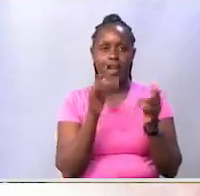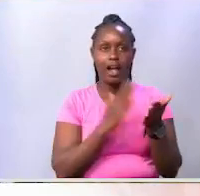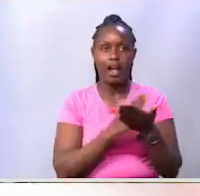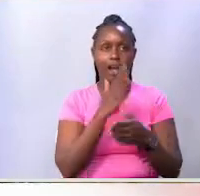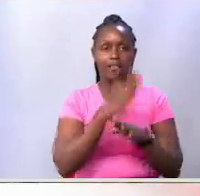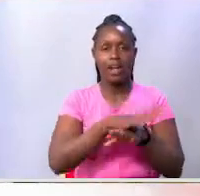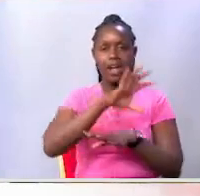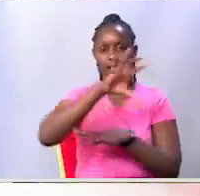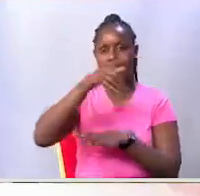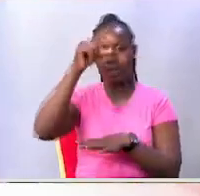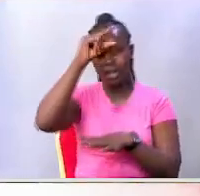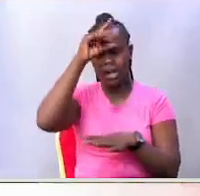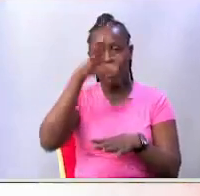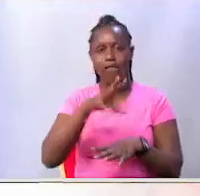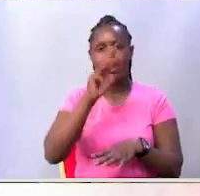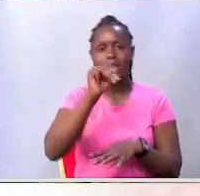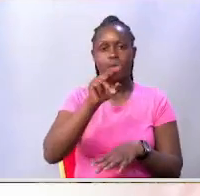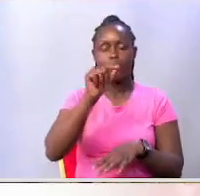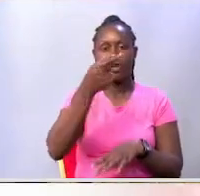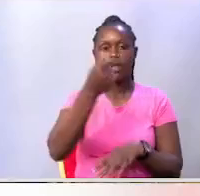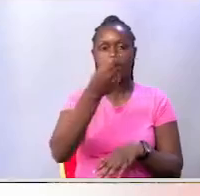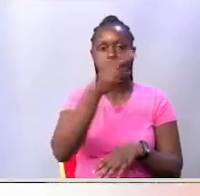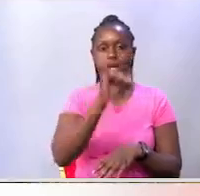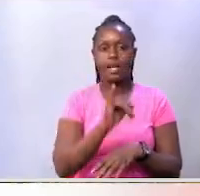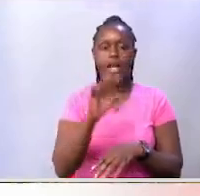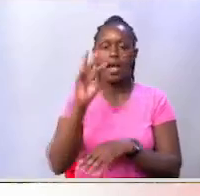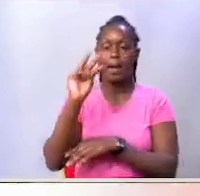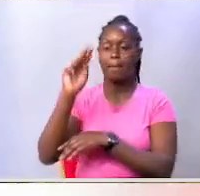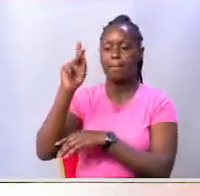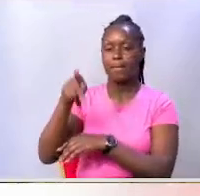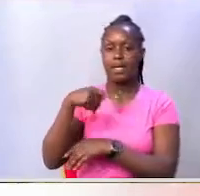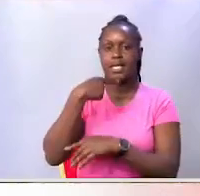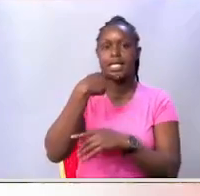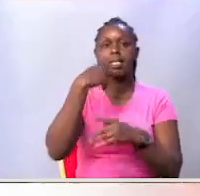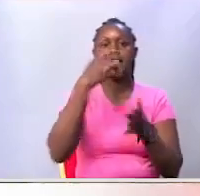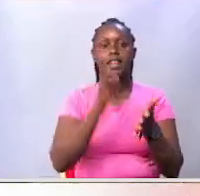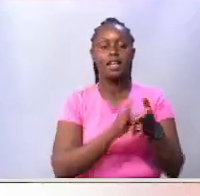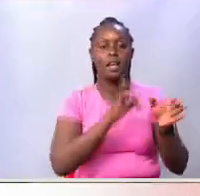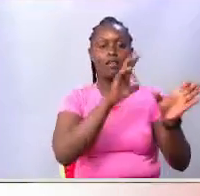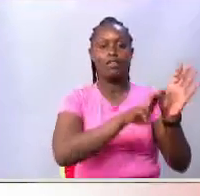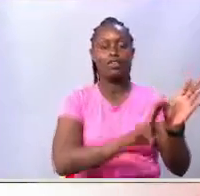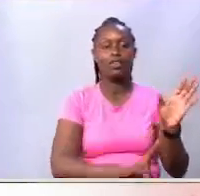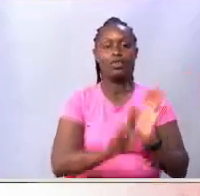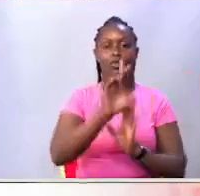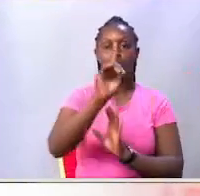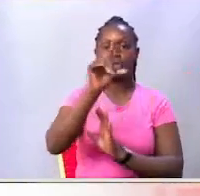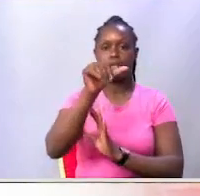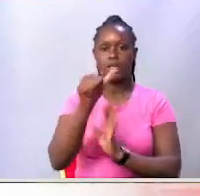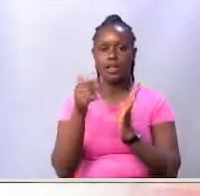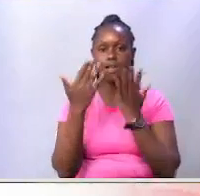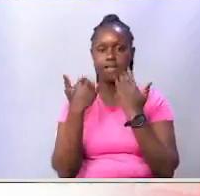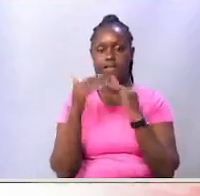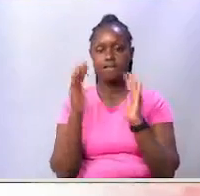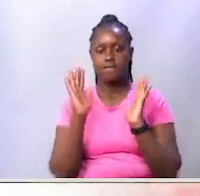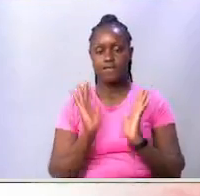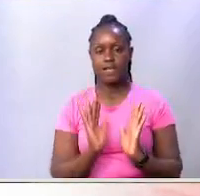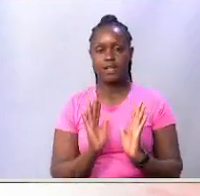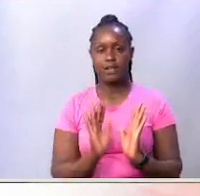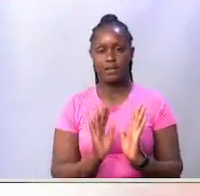county governor Mutahi Kahiga and Tetu Member of Parliament announcing they have joined the United Democratic